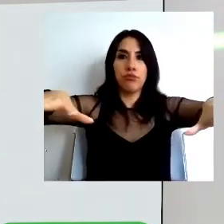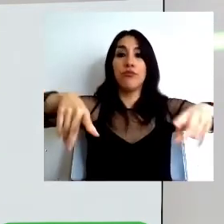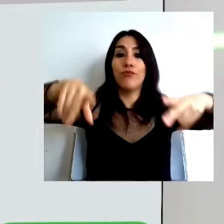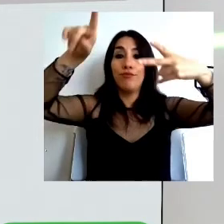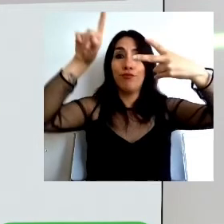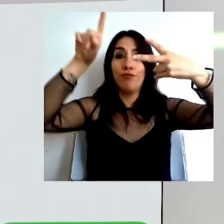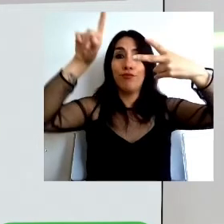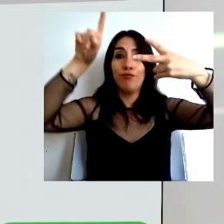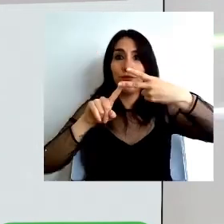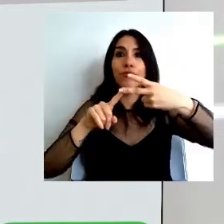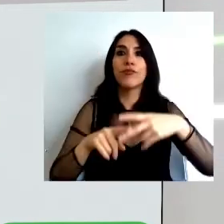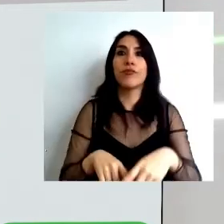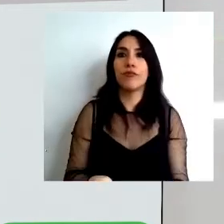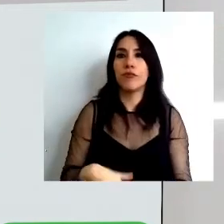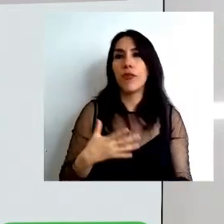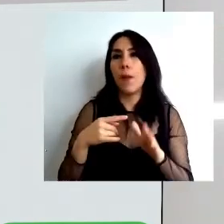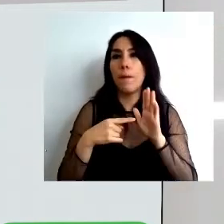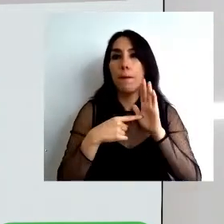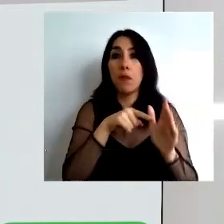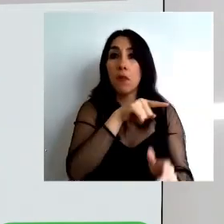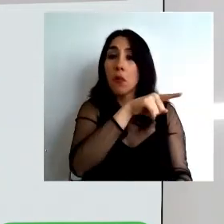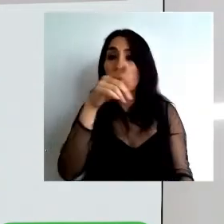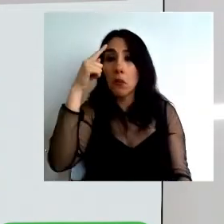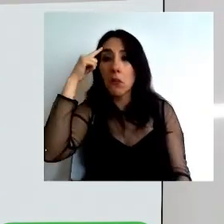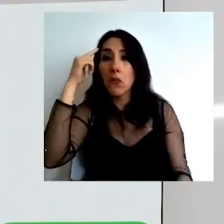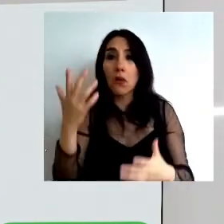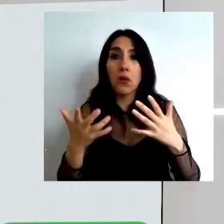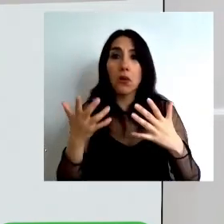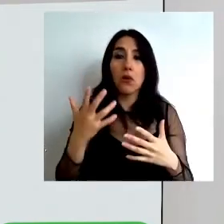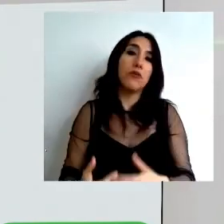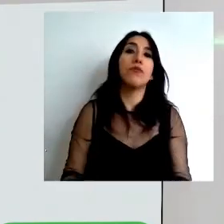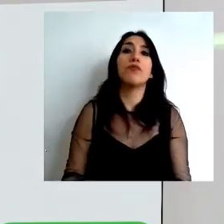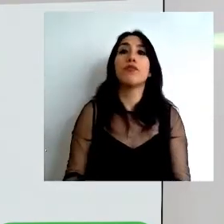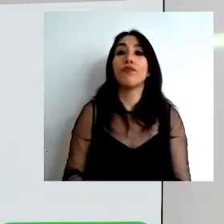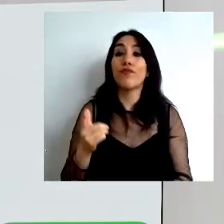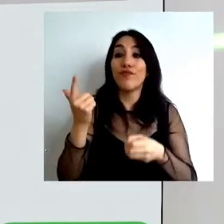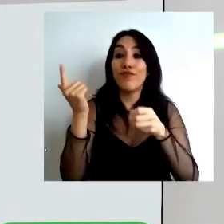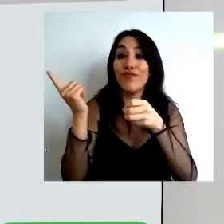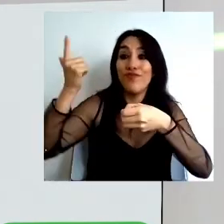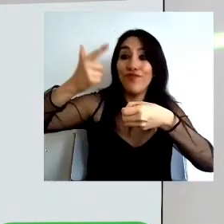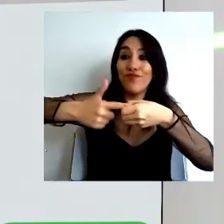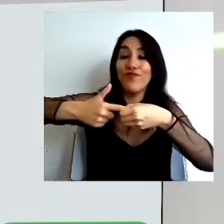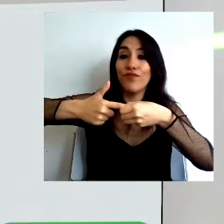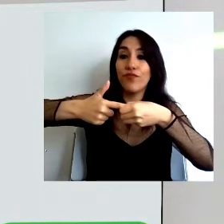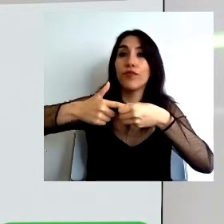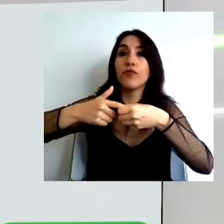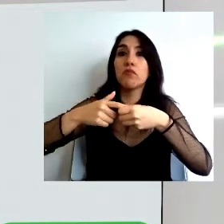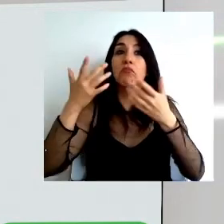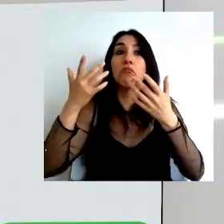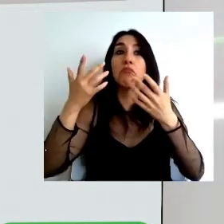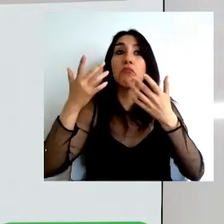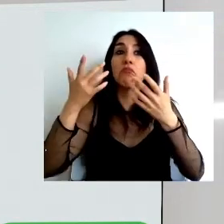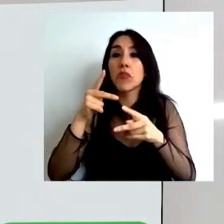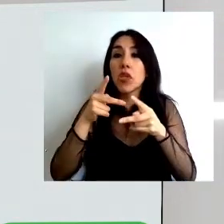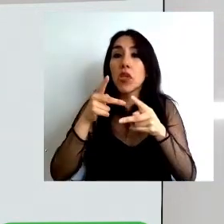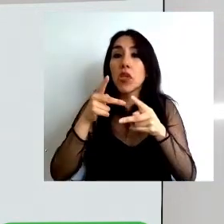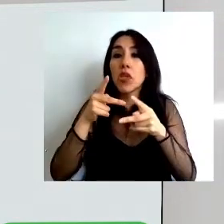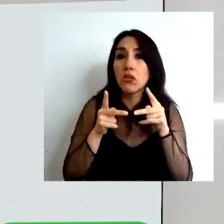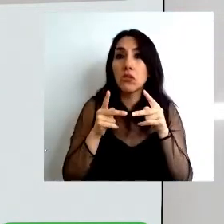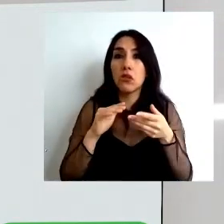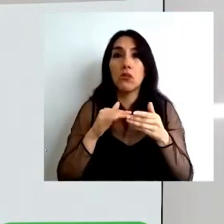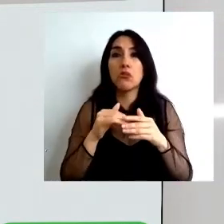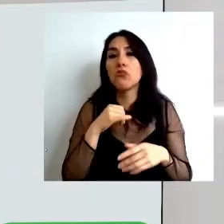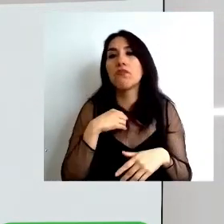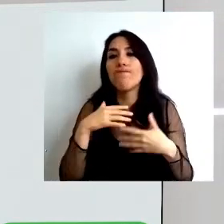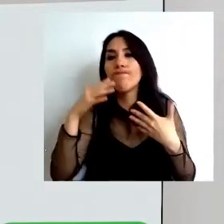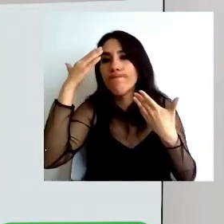in a new geography, and you keep control over everything. On the other side of the spectrum, we have the so-called dissemination categories,